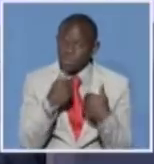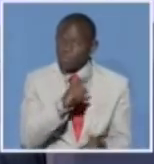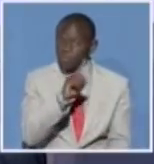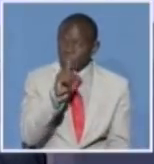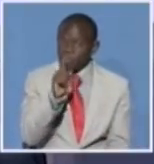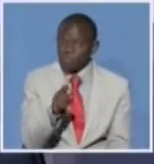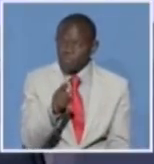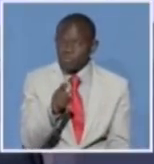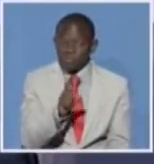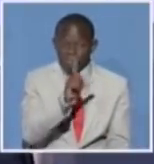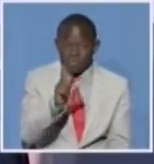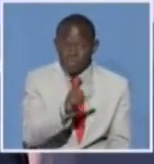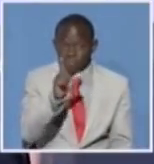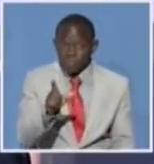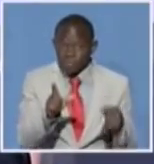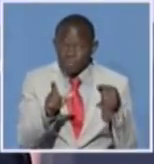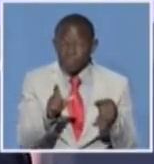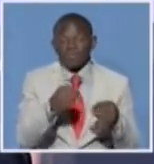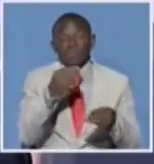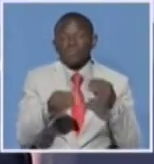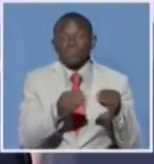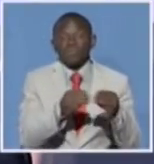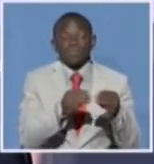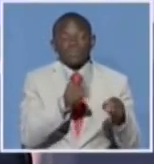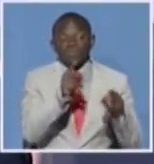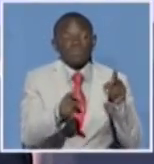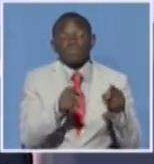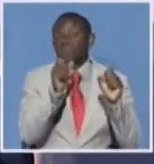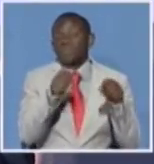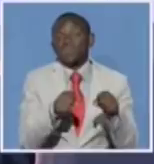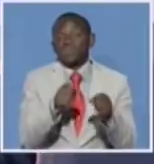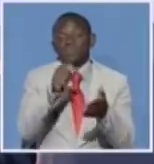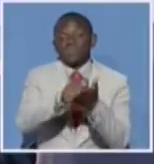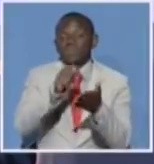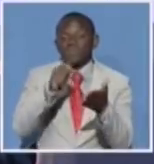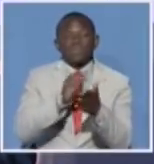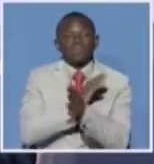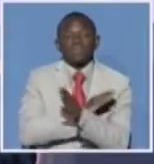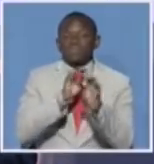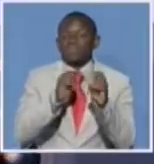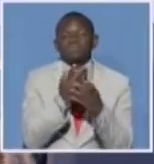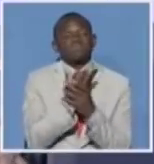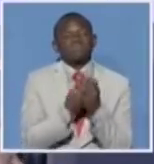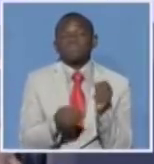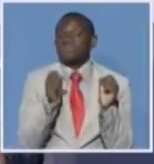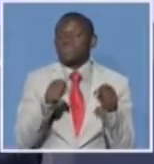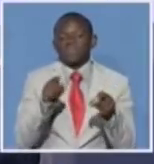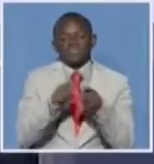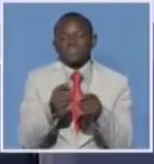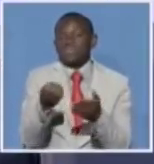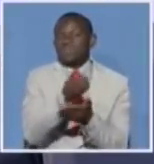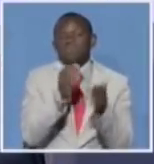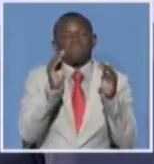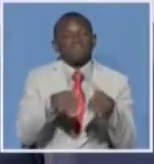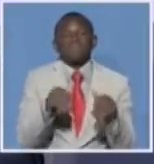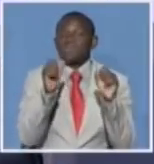only to erode confidence in Zambia's education system, but also to derail the economy? My guest this evening, Dr.